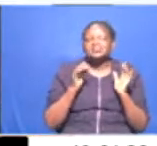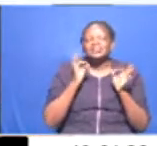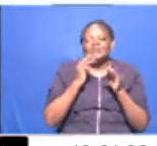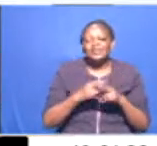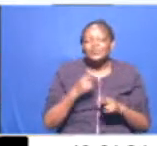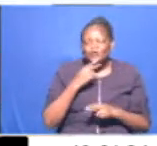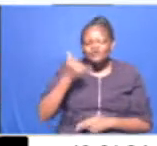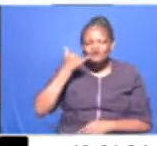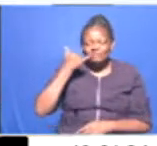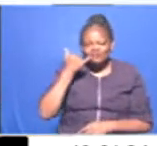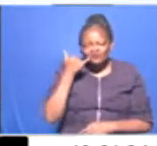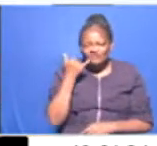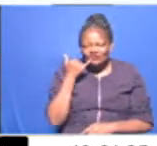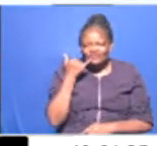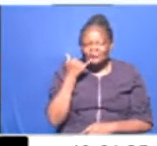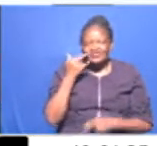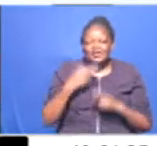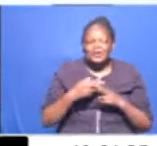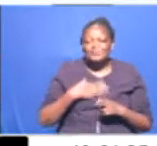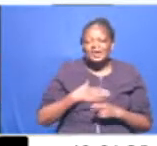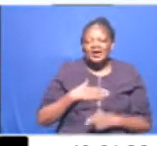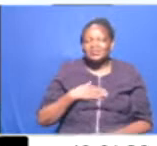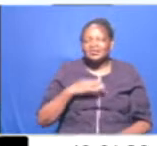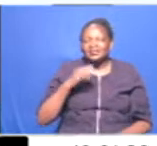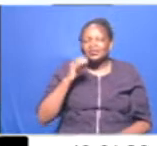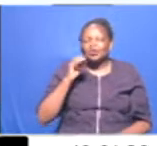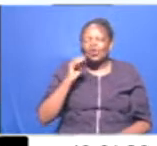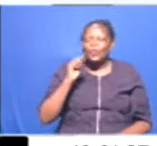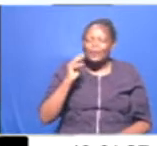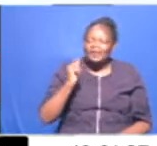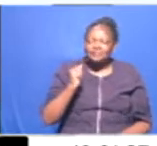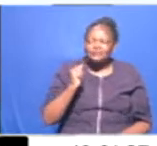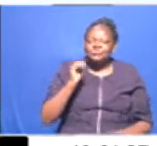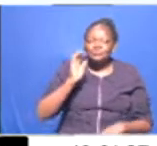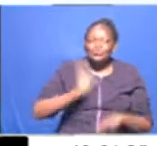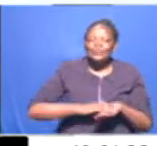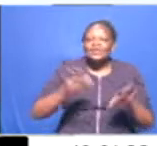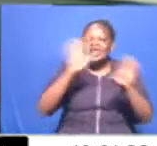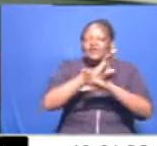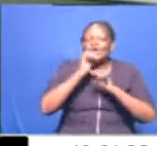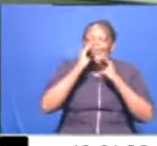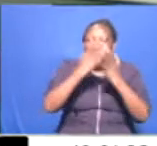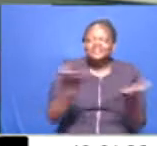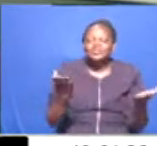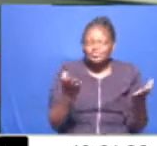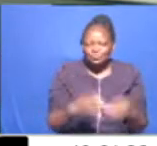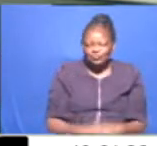sign language interpreter. My name is Serfine Achieng Oma. Have a good night and God bless.